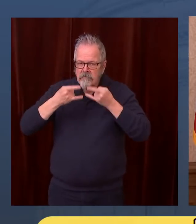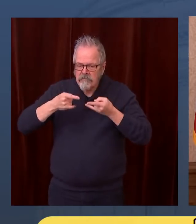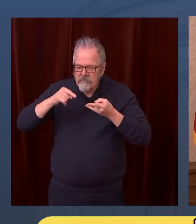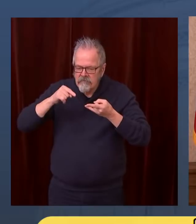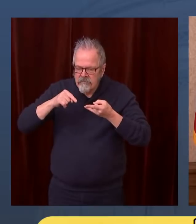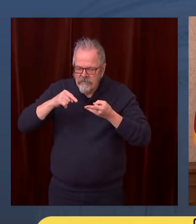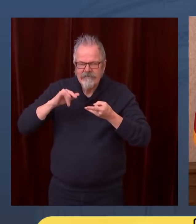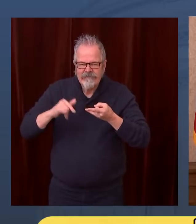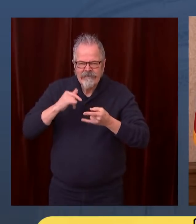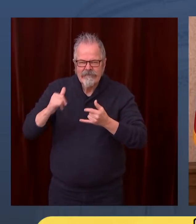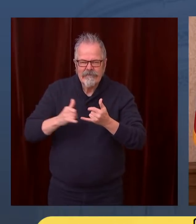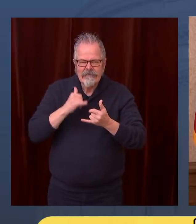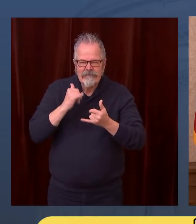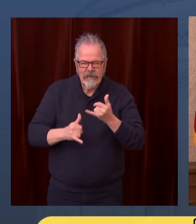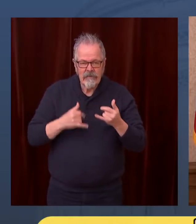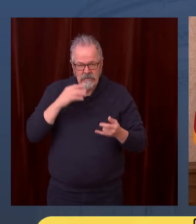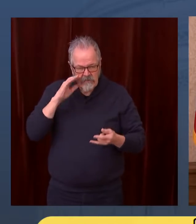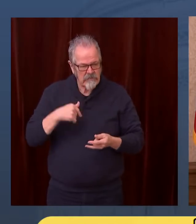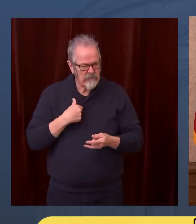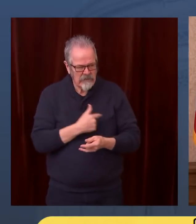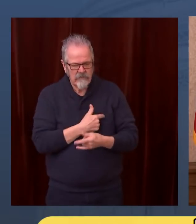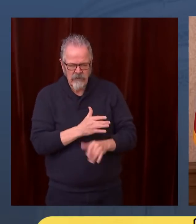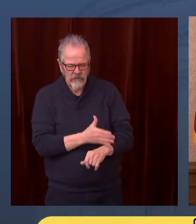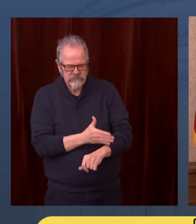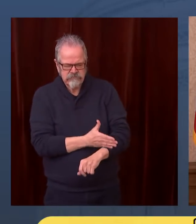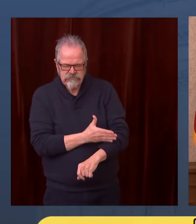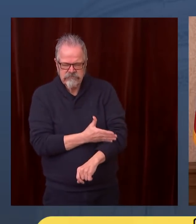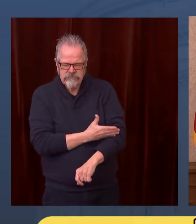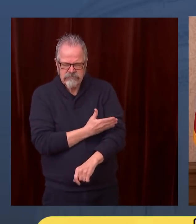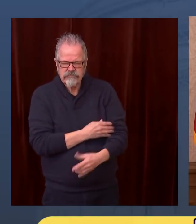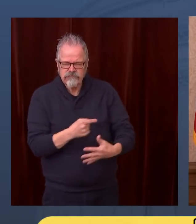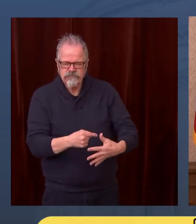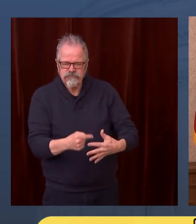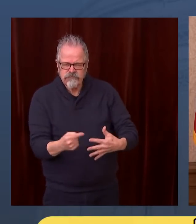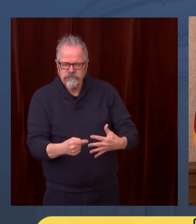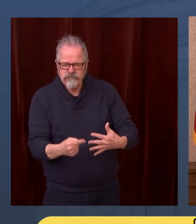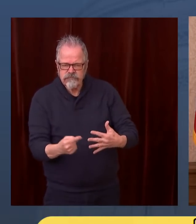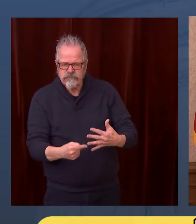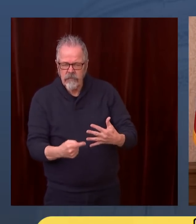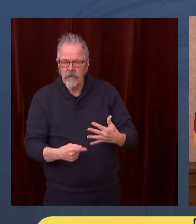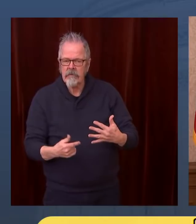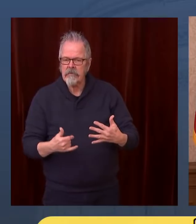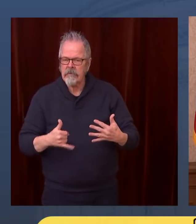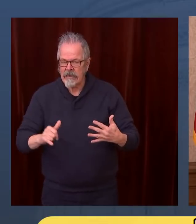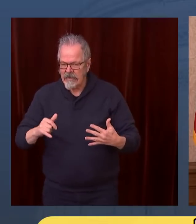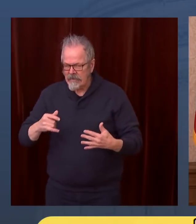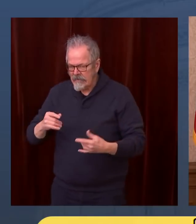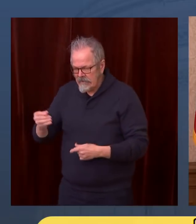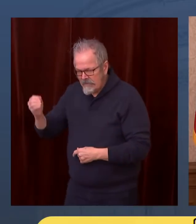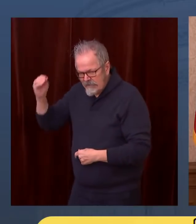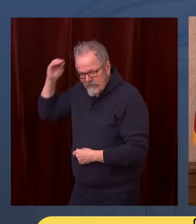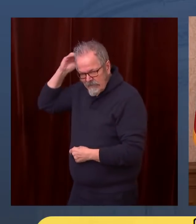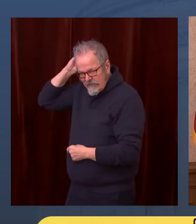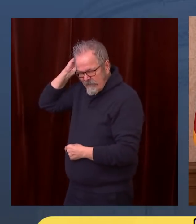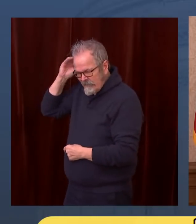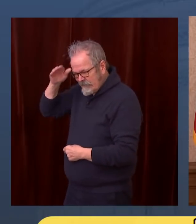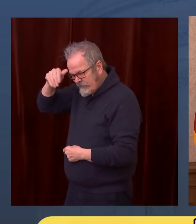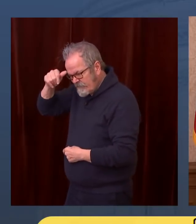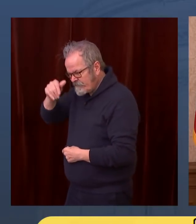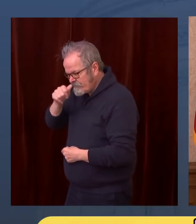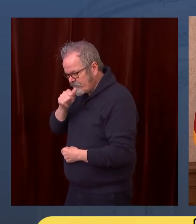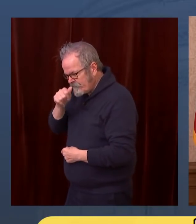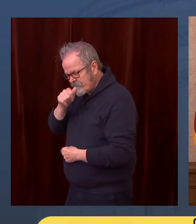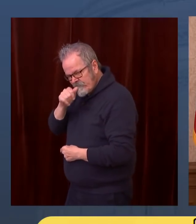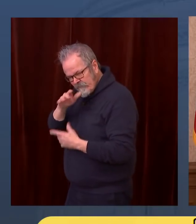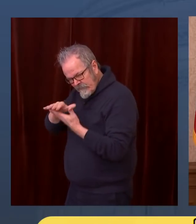of progress on this, and we've got a few more steps we've got to stick to it. And if we do that, I believe we're going to keep